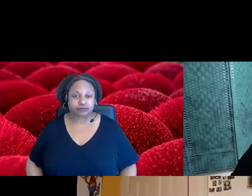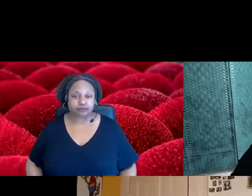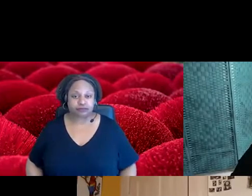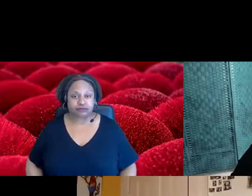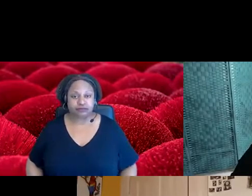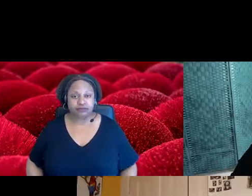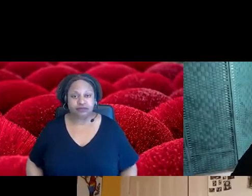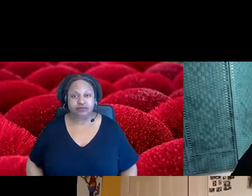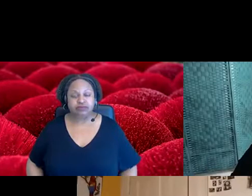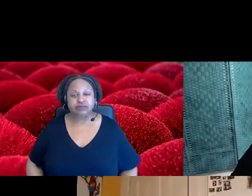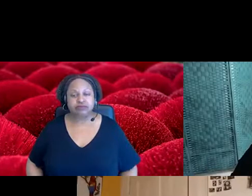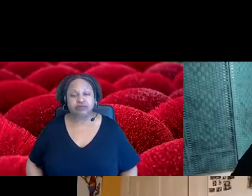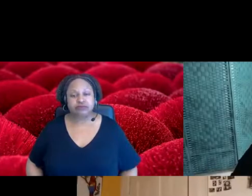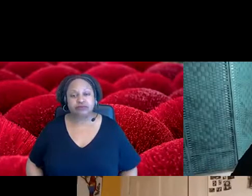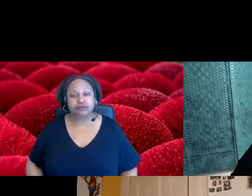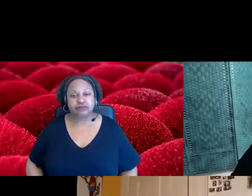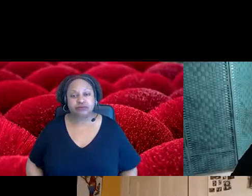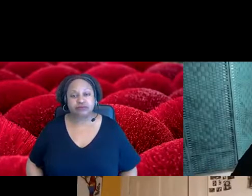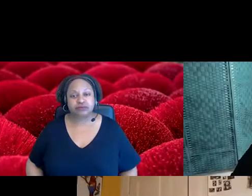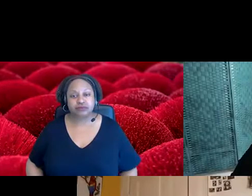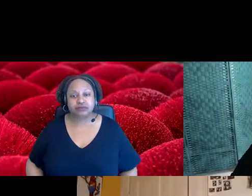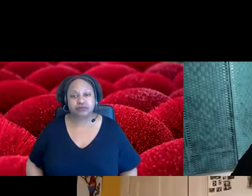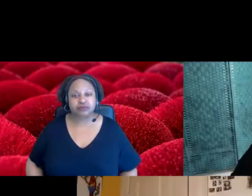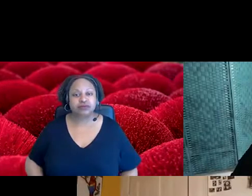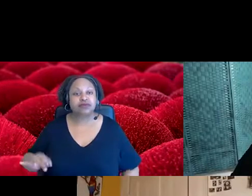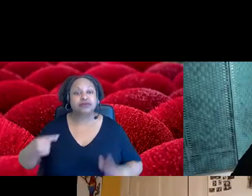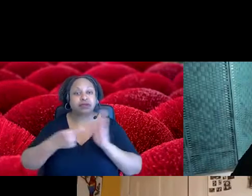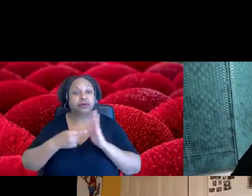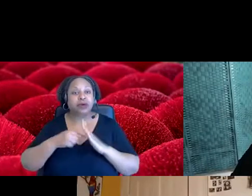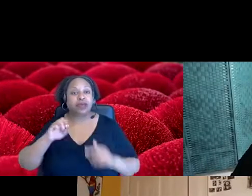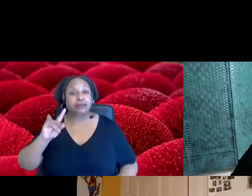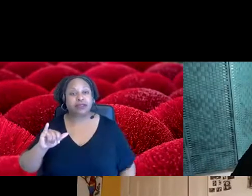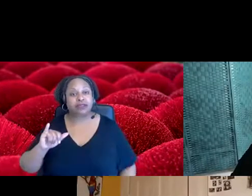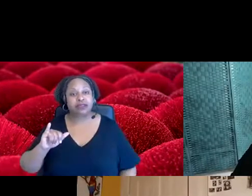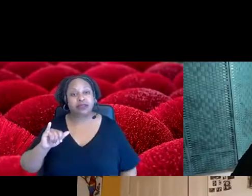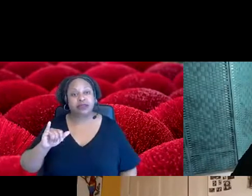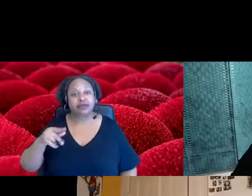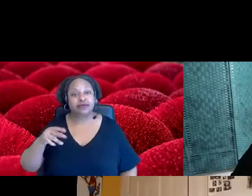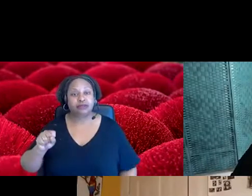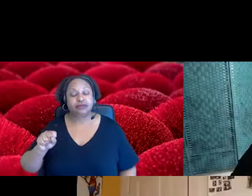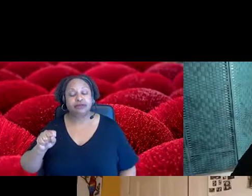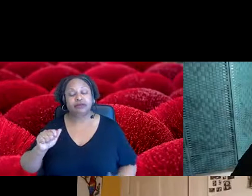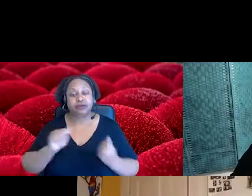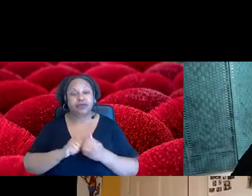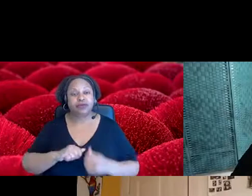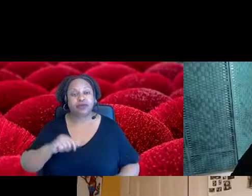even if it's a satellite, like what Emily and Philip did at AGYU, and it took